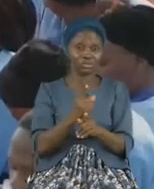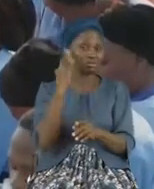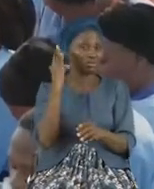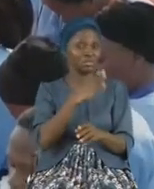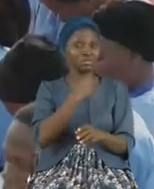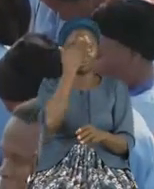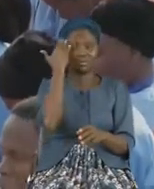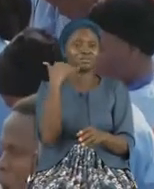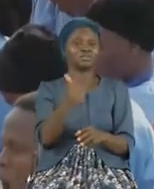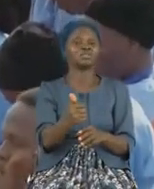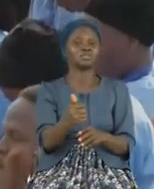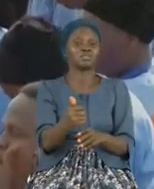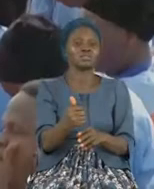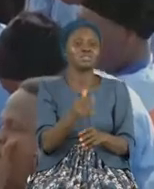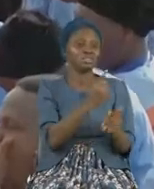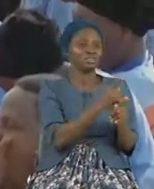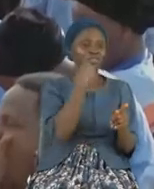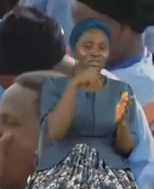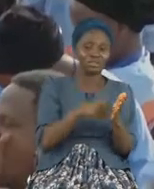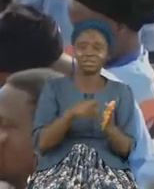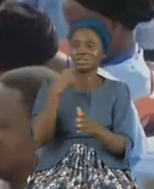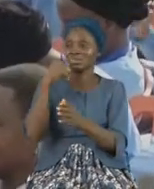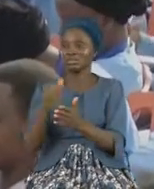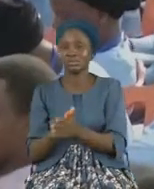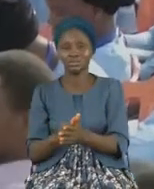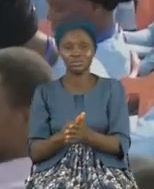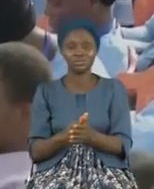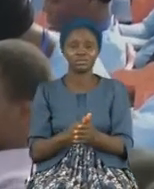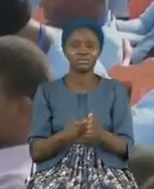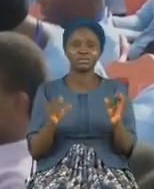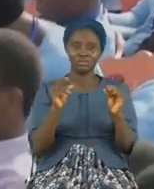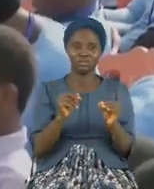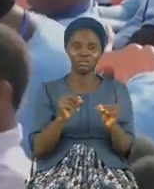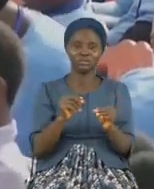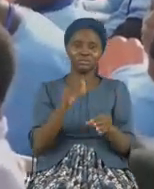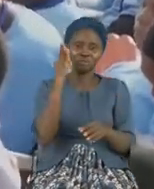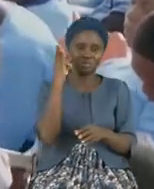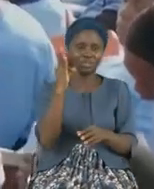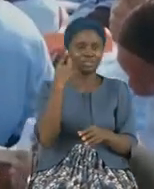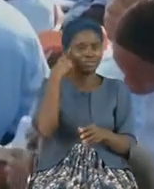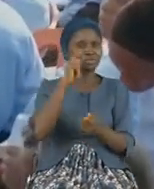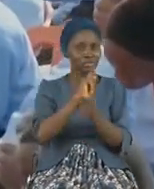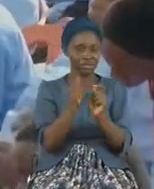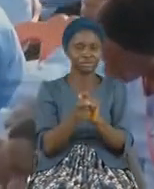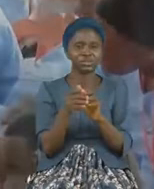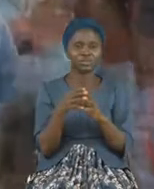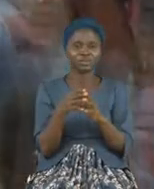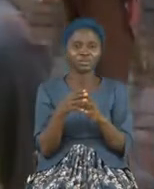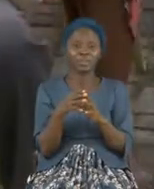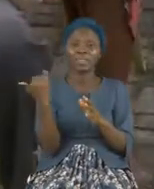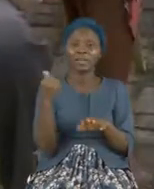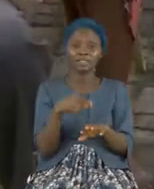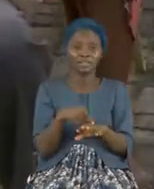just say this and say this. Minister for transformation.